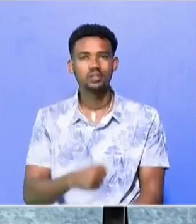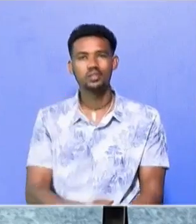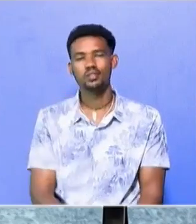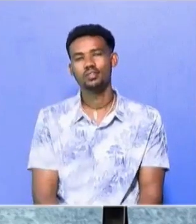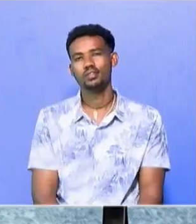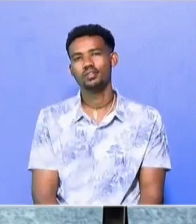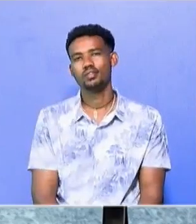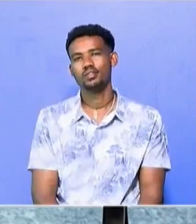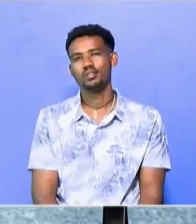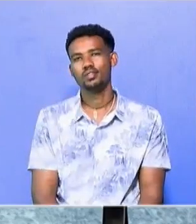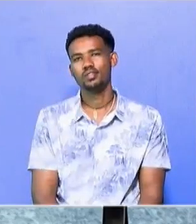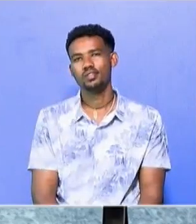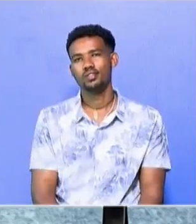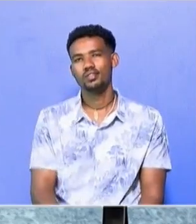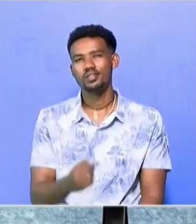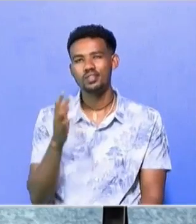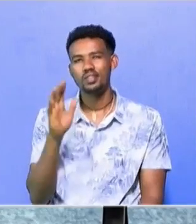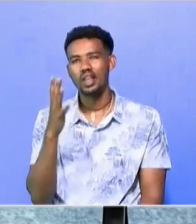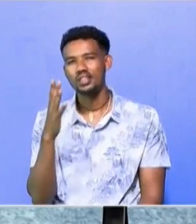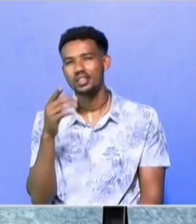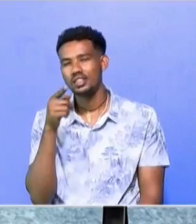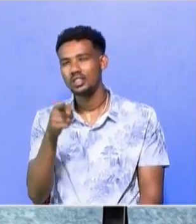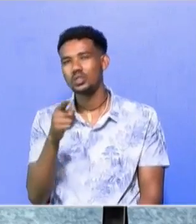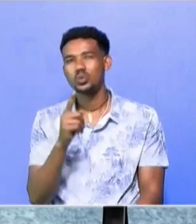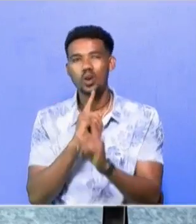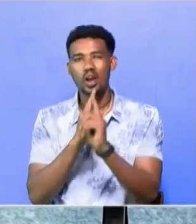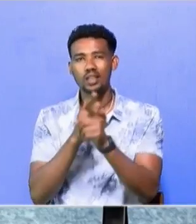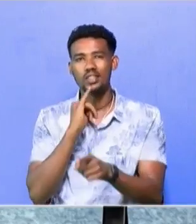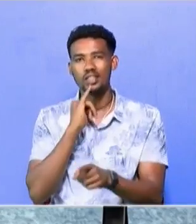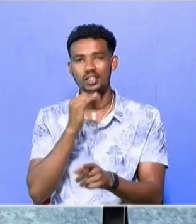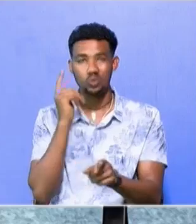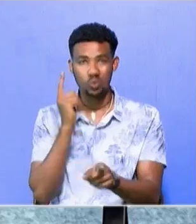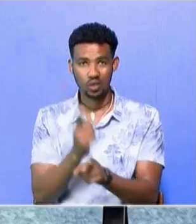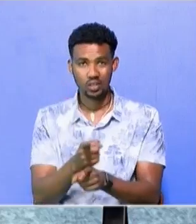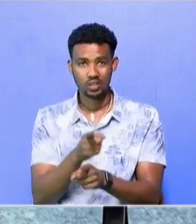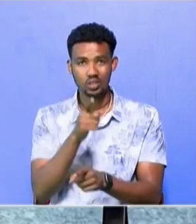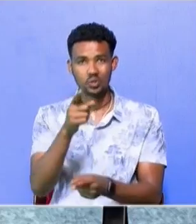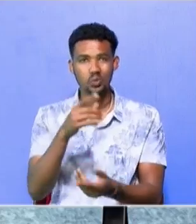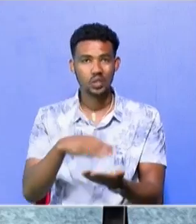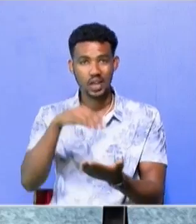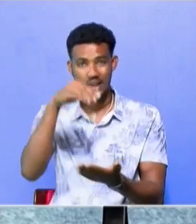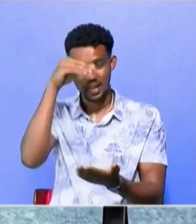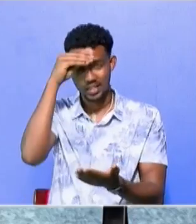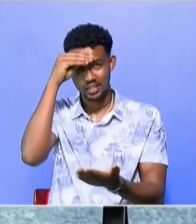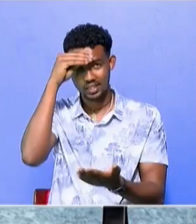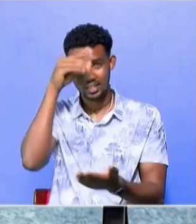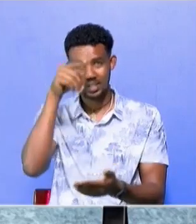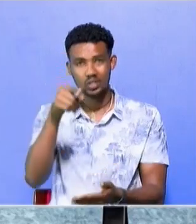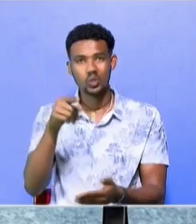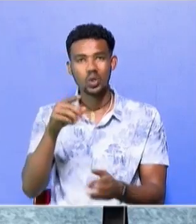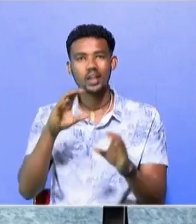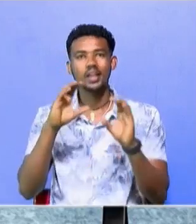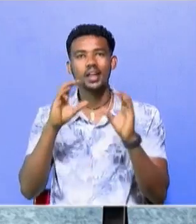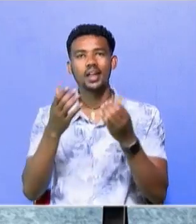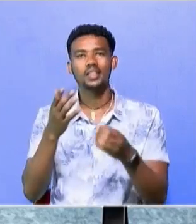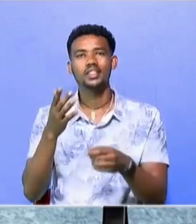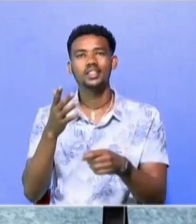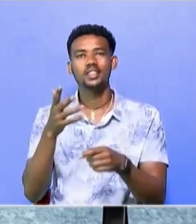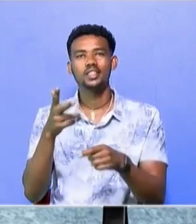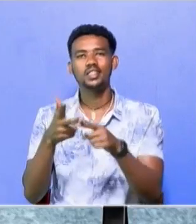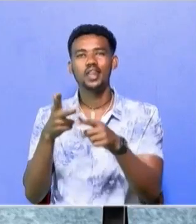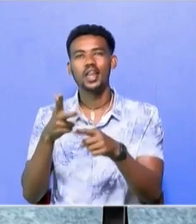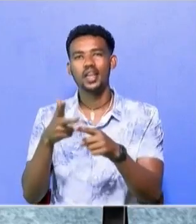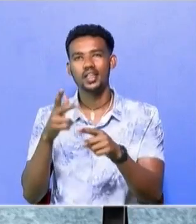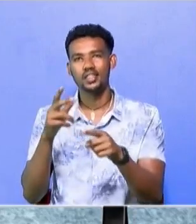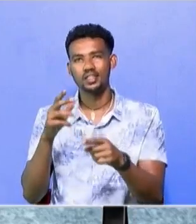I think your answer is correct because you have been learned this when you were grade 3